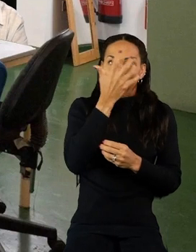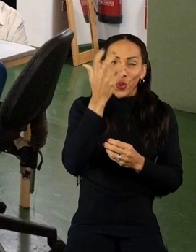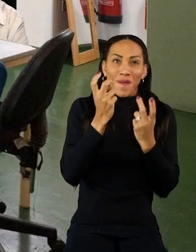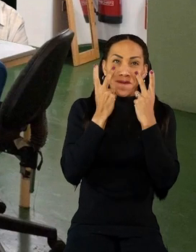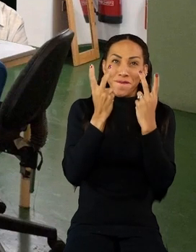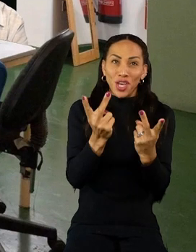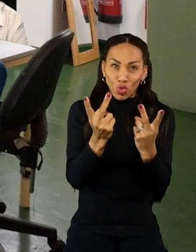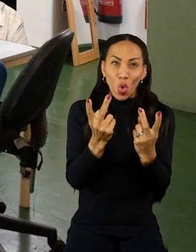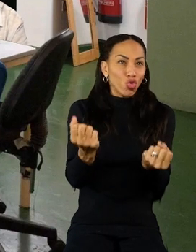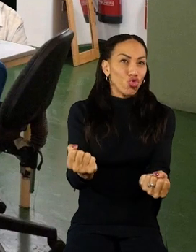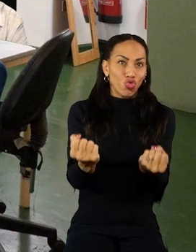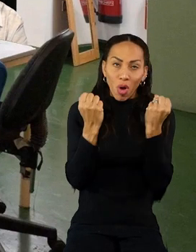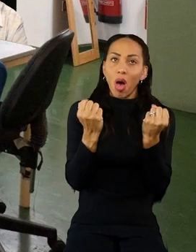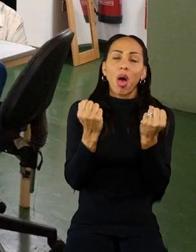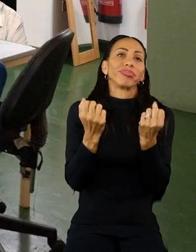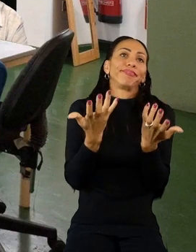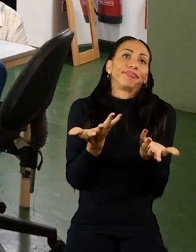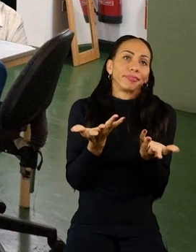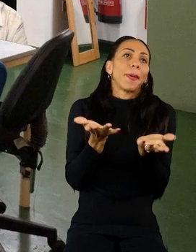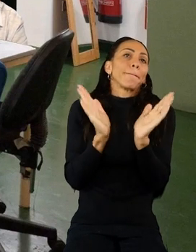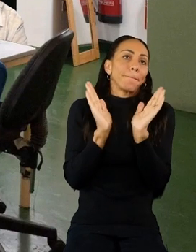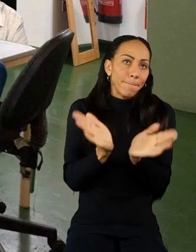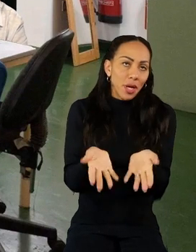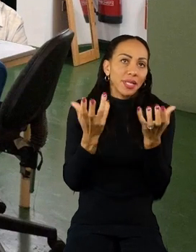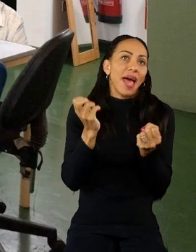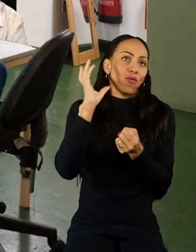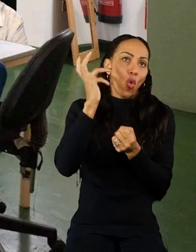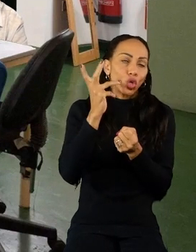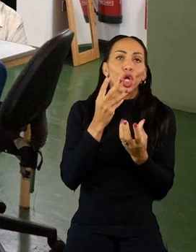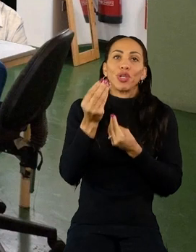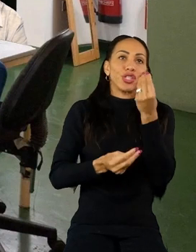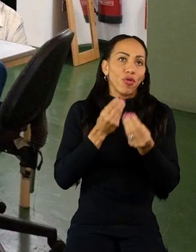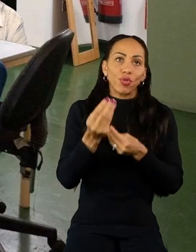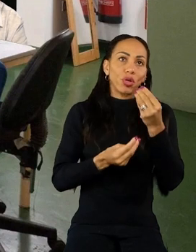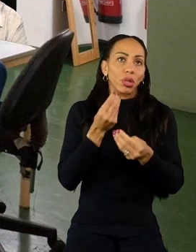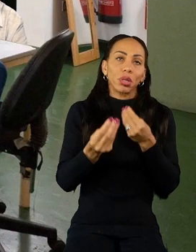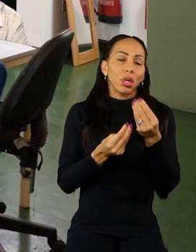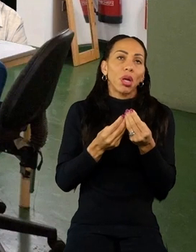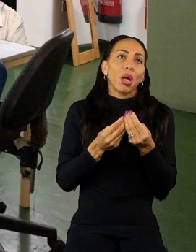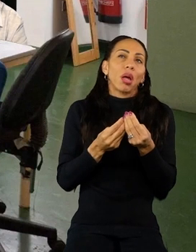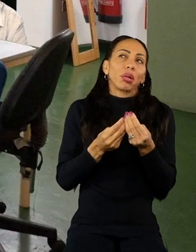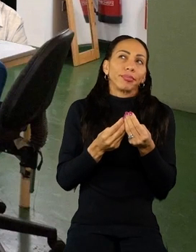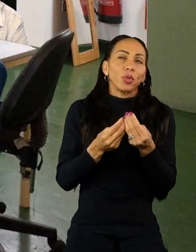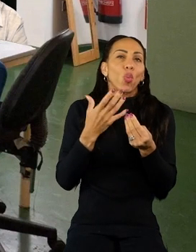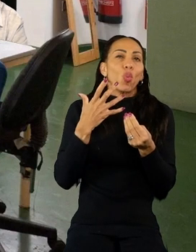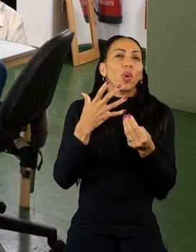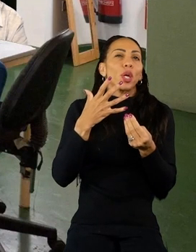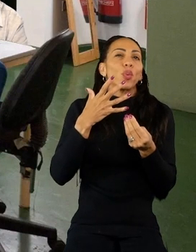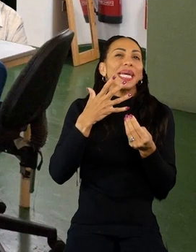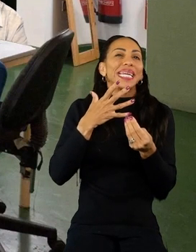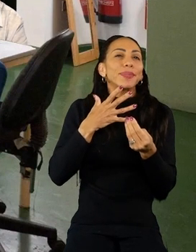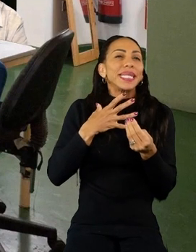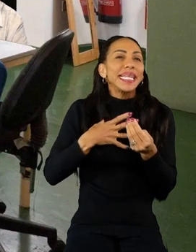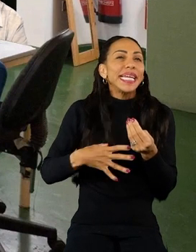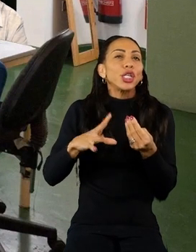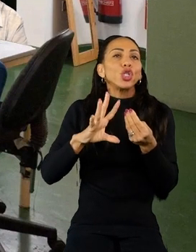telepresent work that we would do, because it is so visually led. The audio